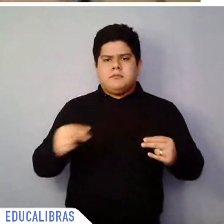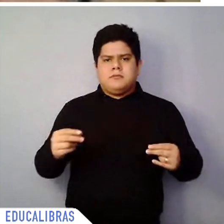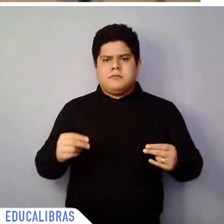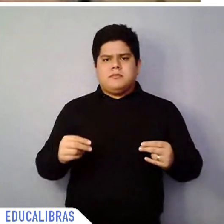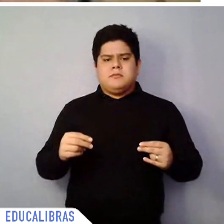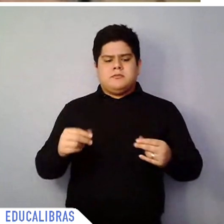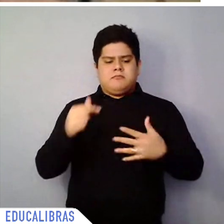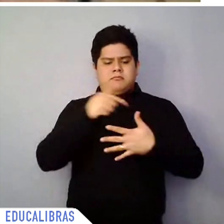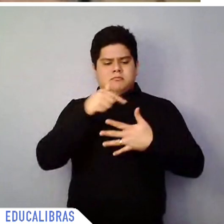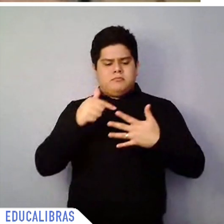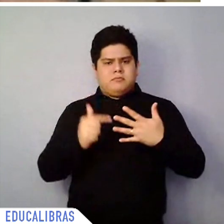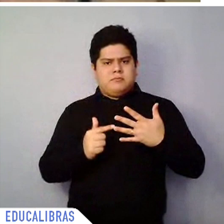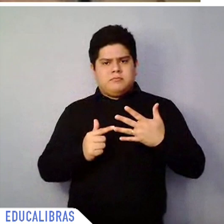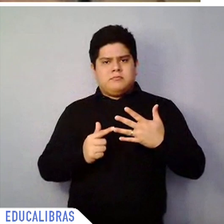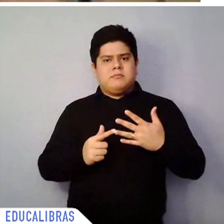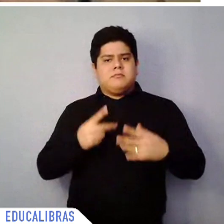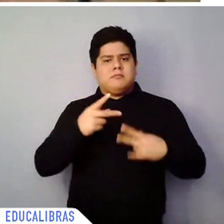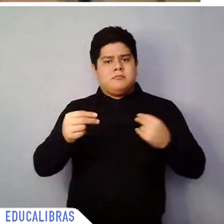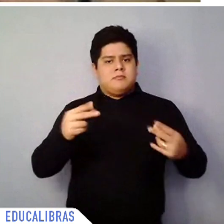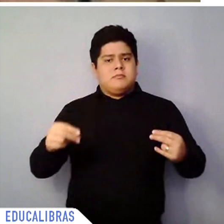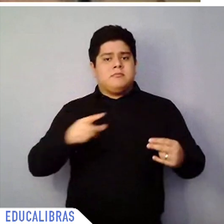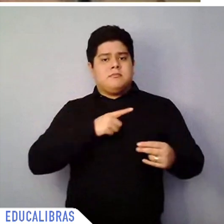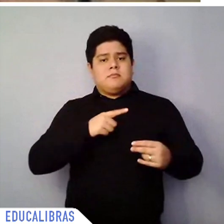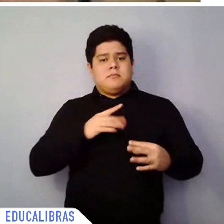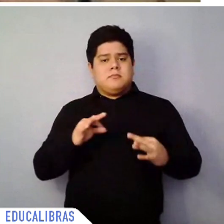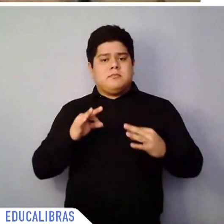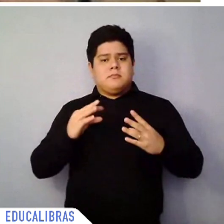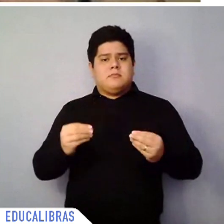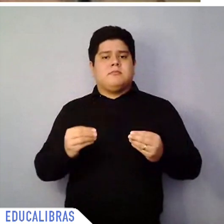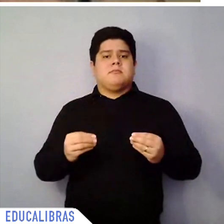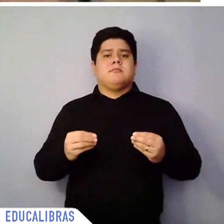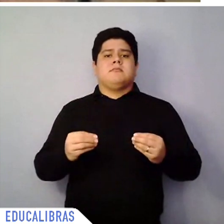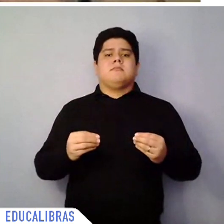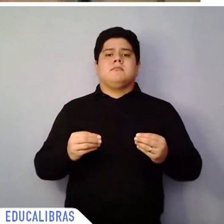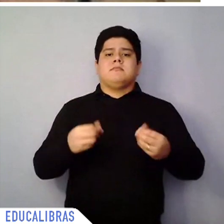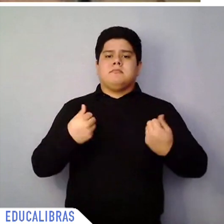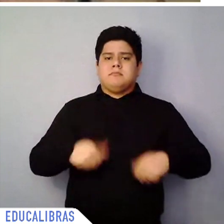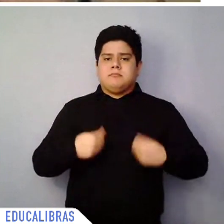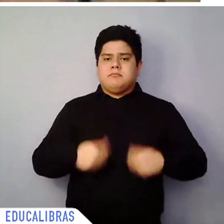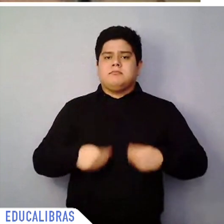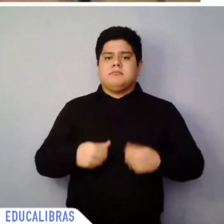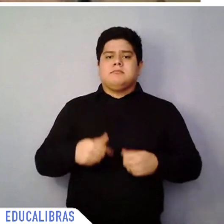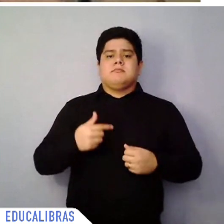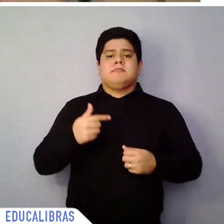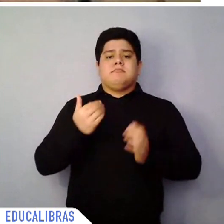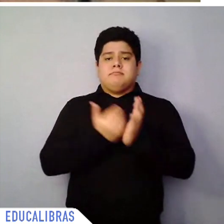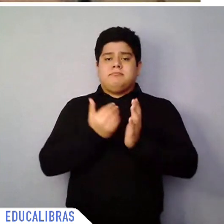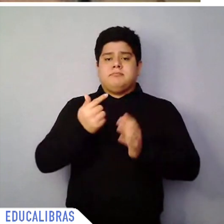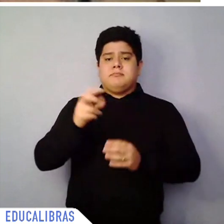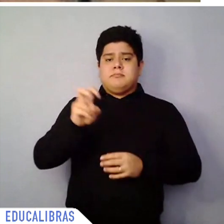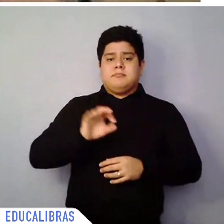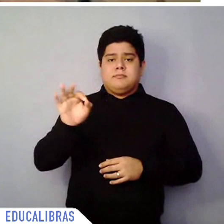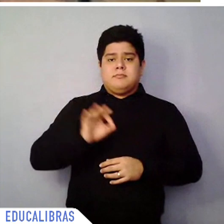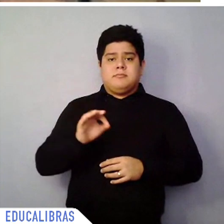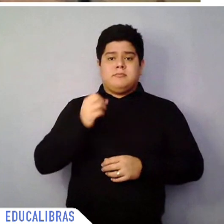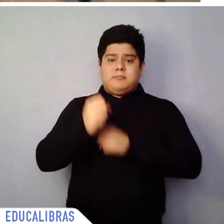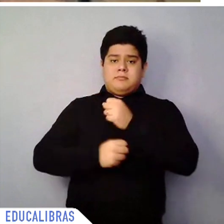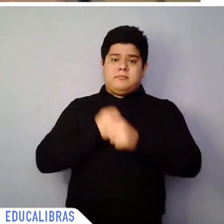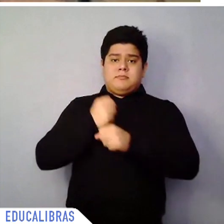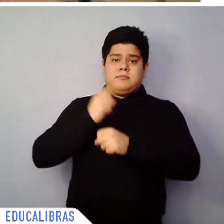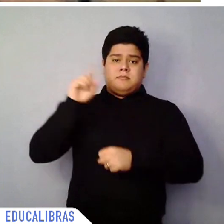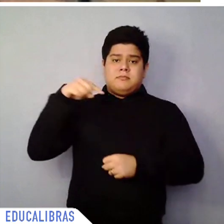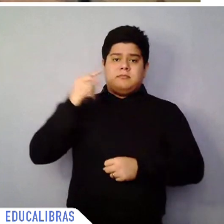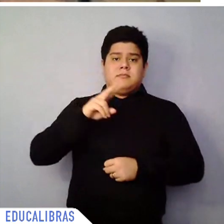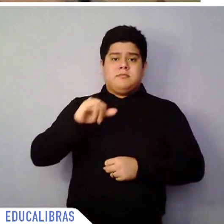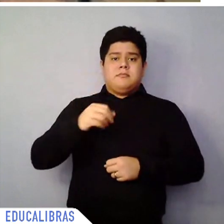sponsored vaccines, according to all the codes, the vaccine has to be for everybody.